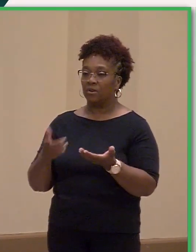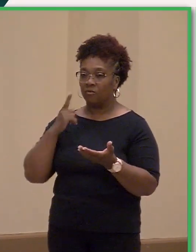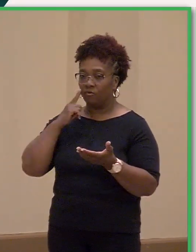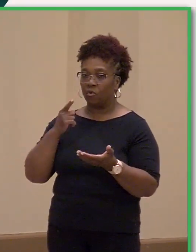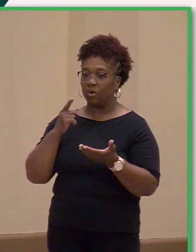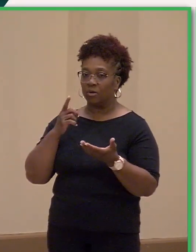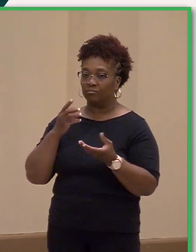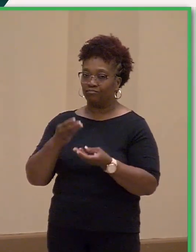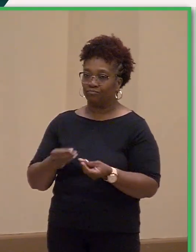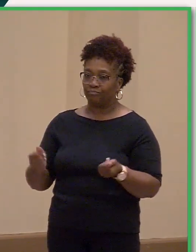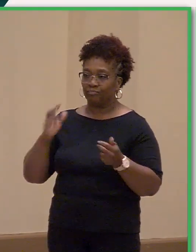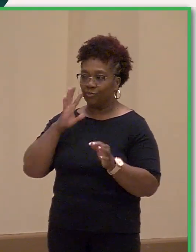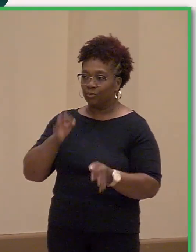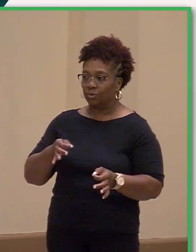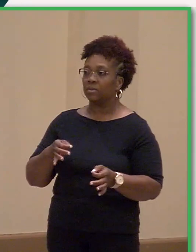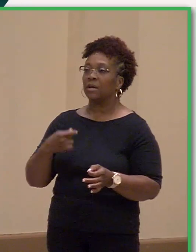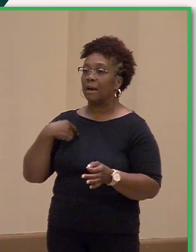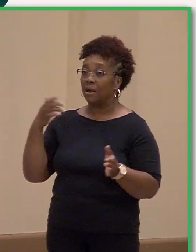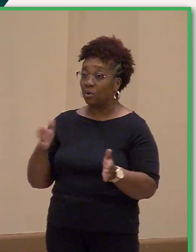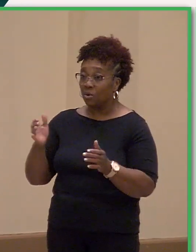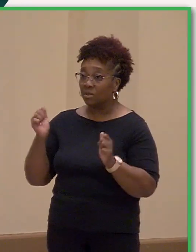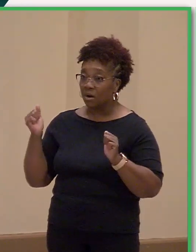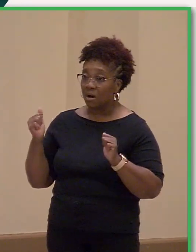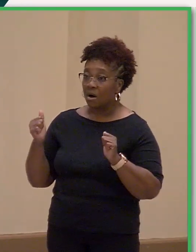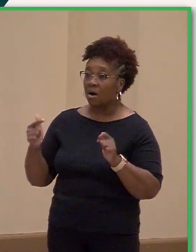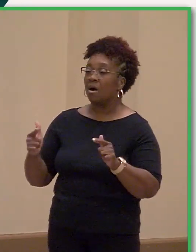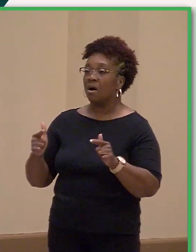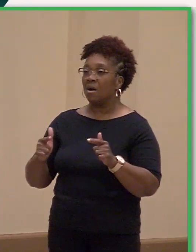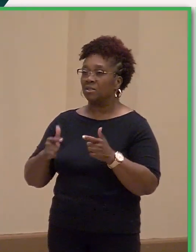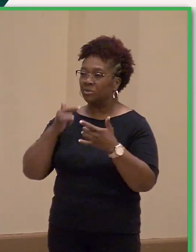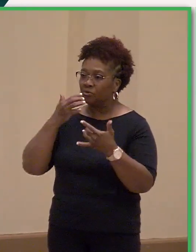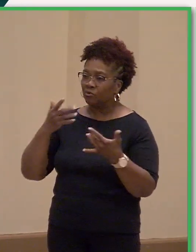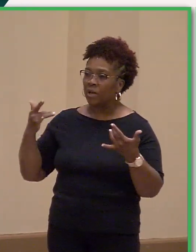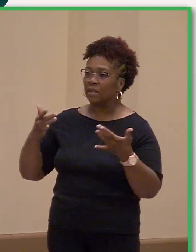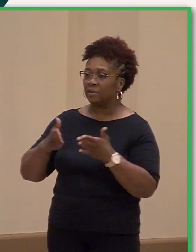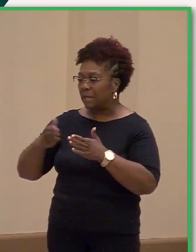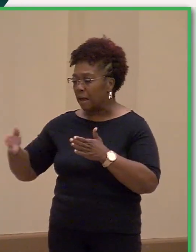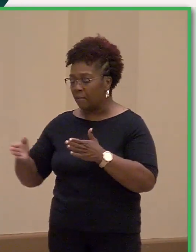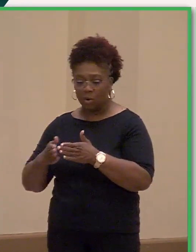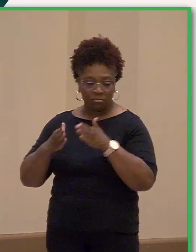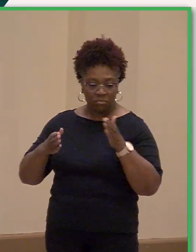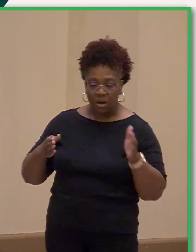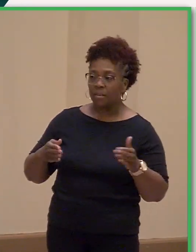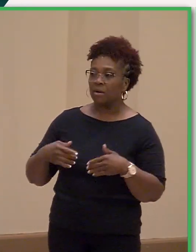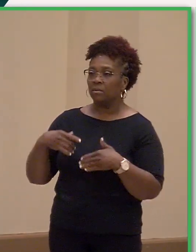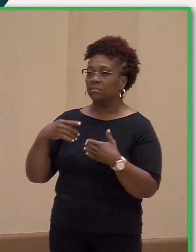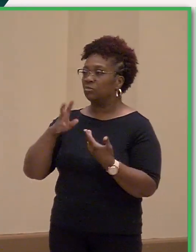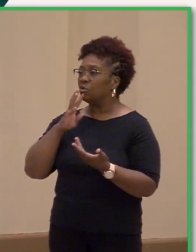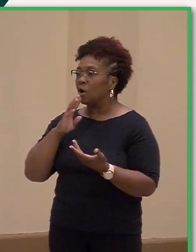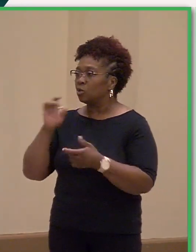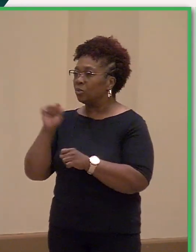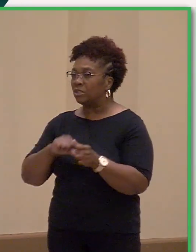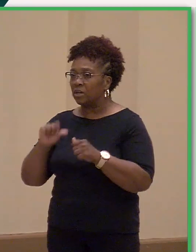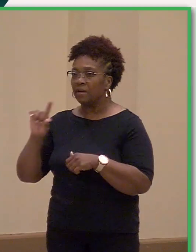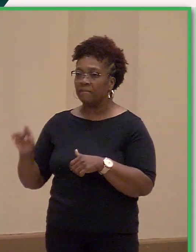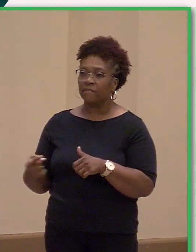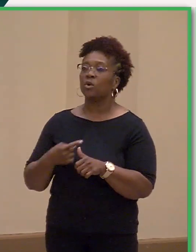resolutions. So I encourage all of us to learn to be neighborly, talk to each other first, find